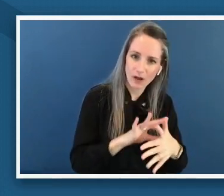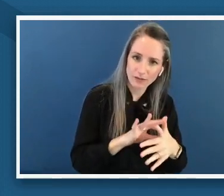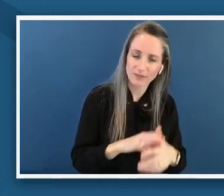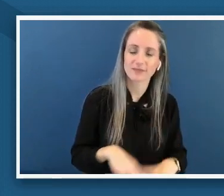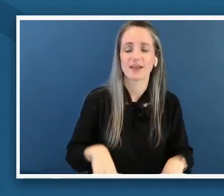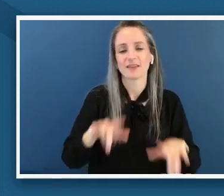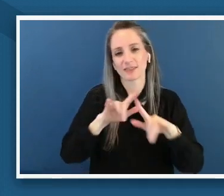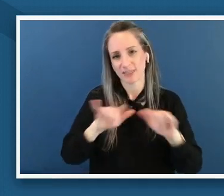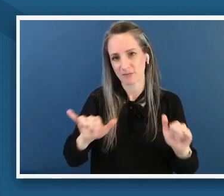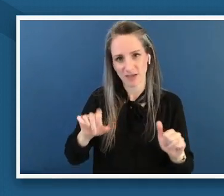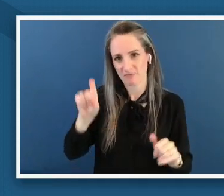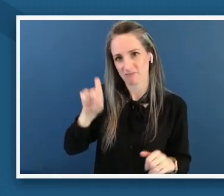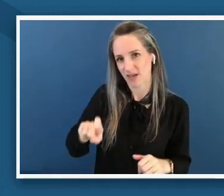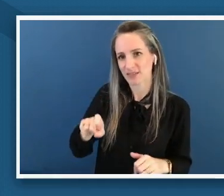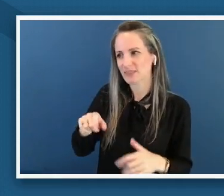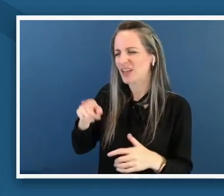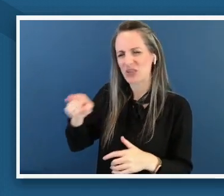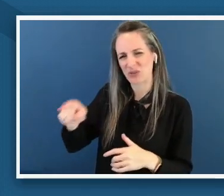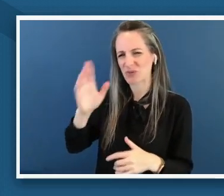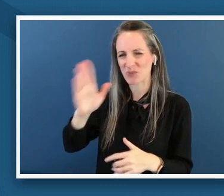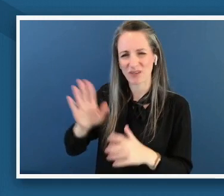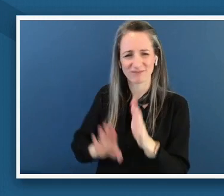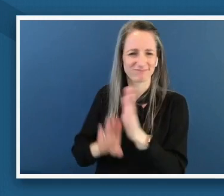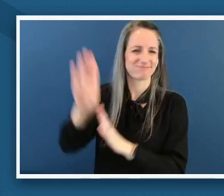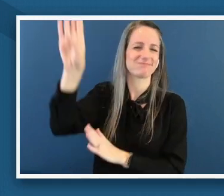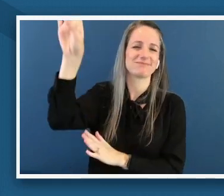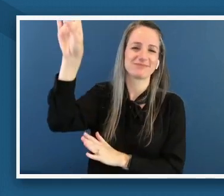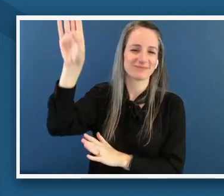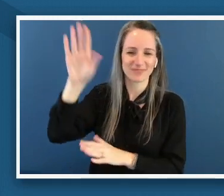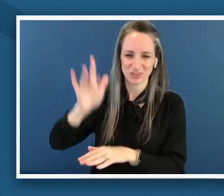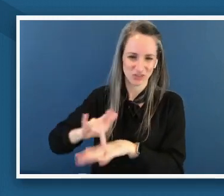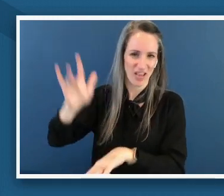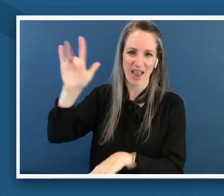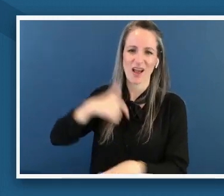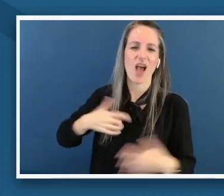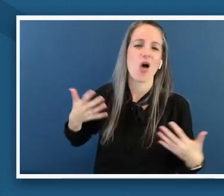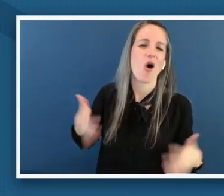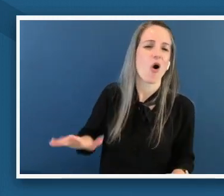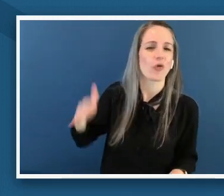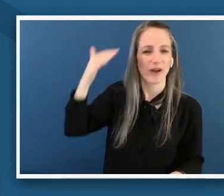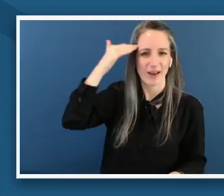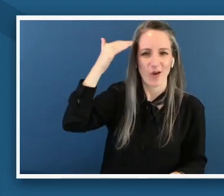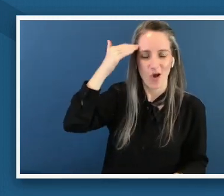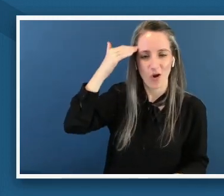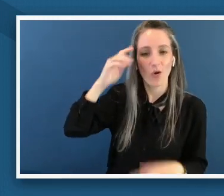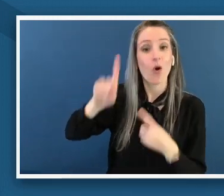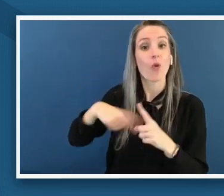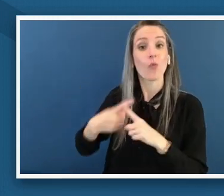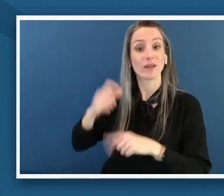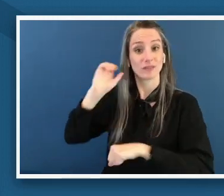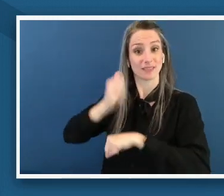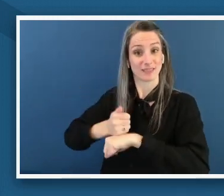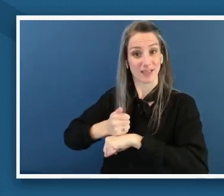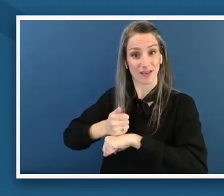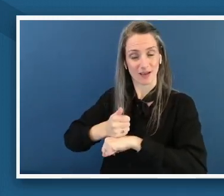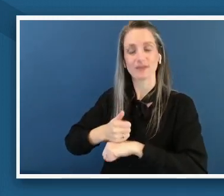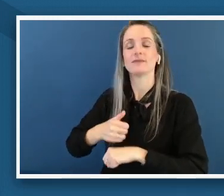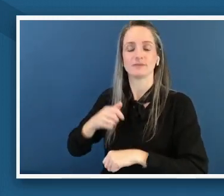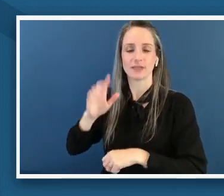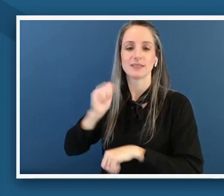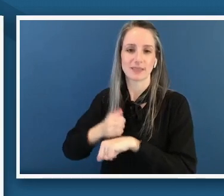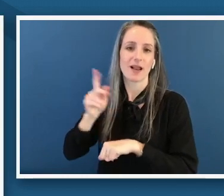going to shine at something. I already know it. And when you put that out there, I think that sets them up for success.